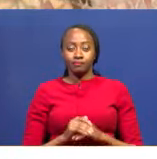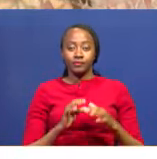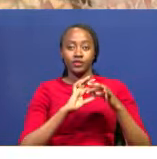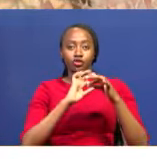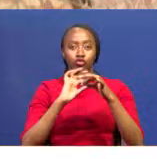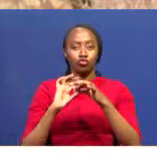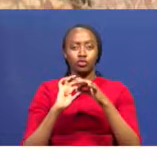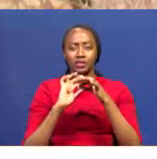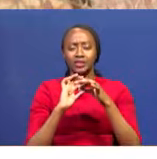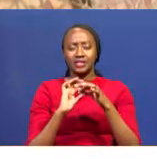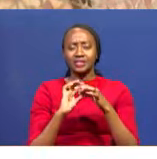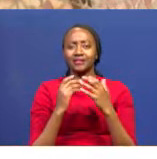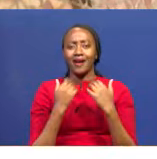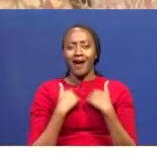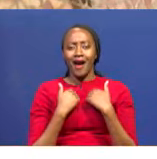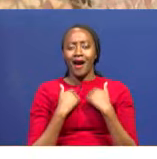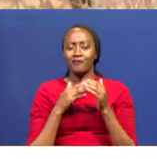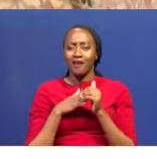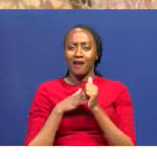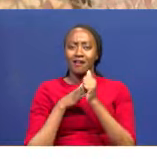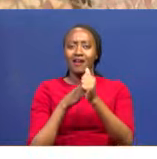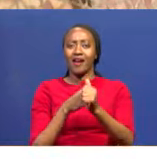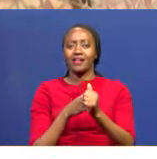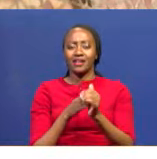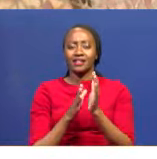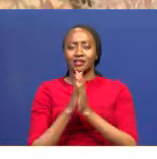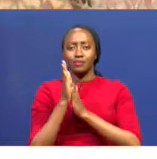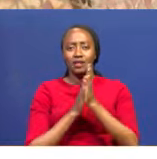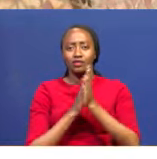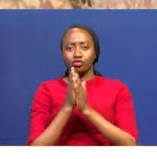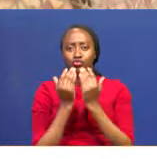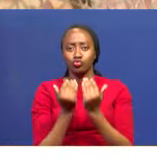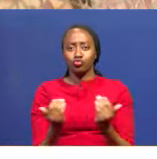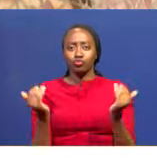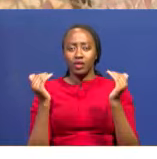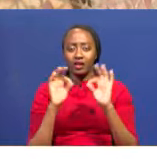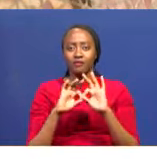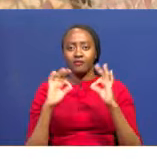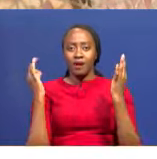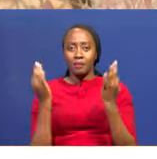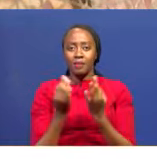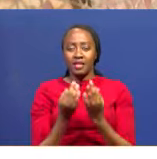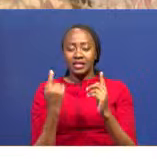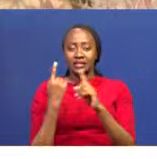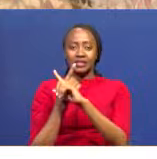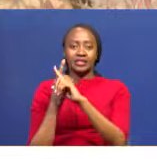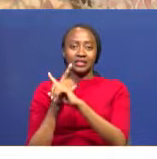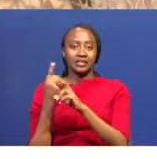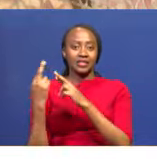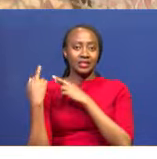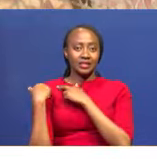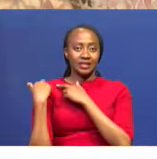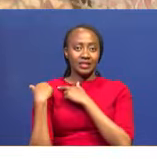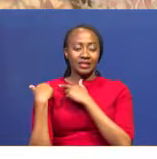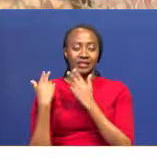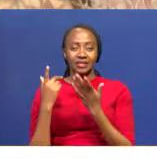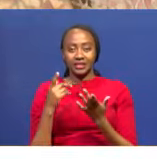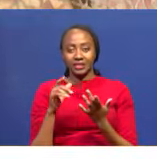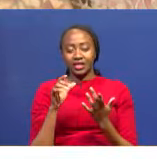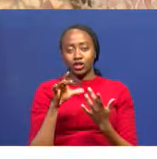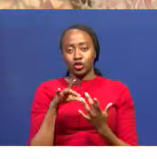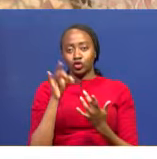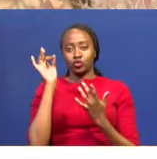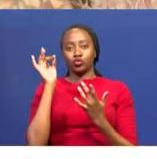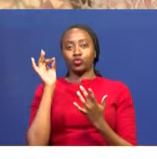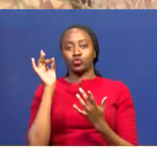was a source of guidance and inspiration to his children and extended family. Despite his many responsibilities, he always